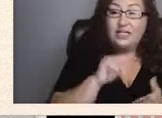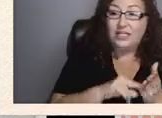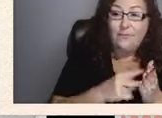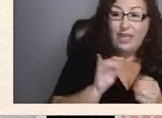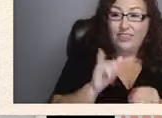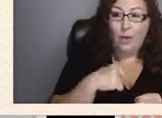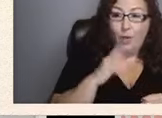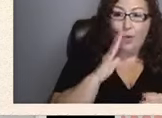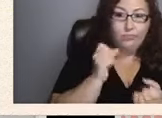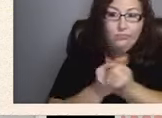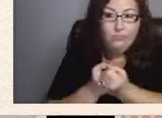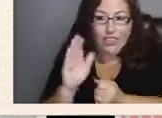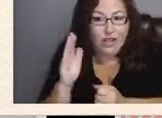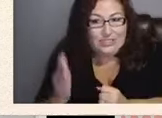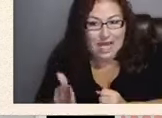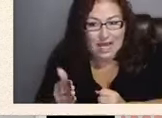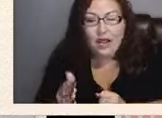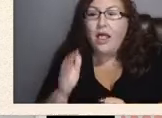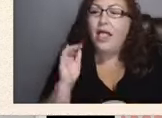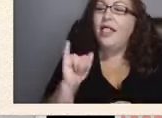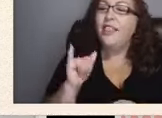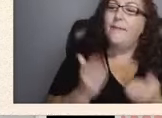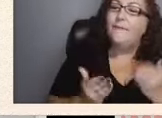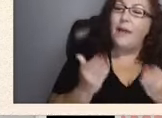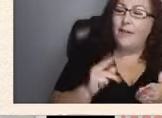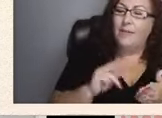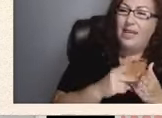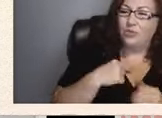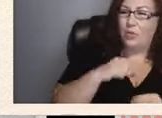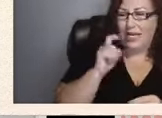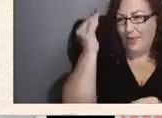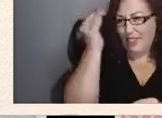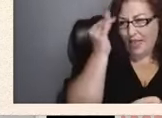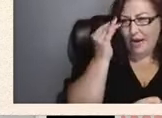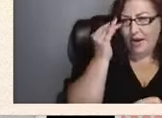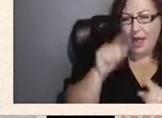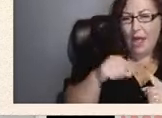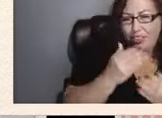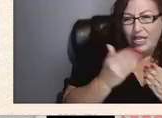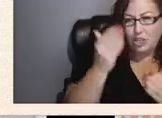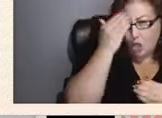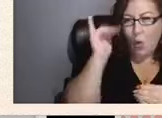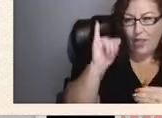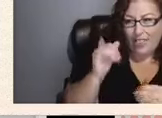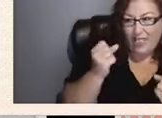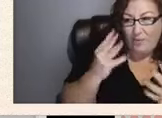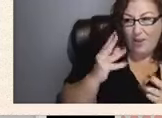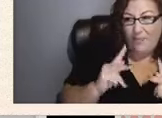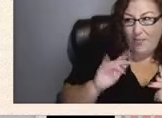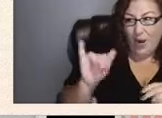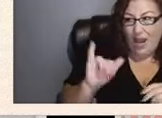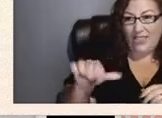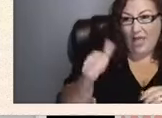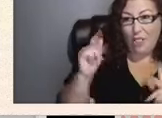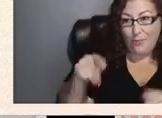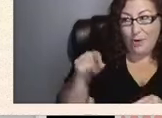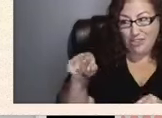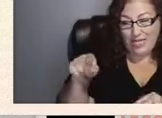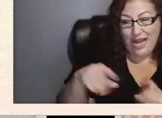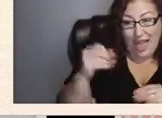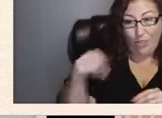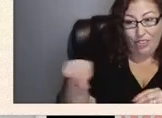side. That may mean that we need to be thinking about things, knowing that there are a lot of people like that other individual out there. And